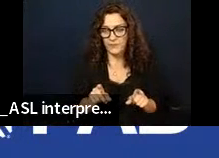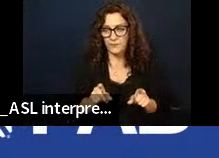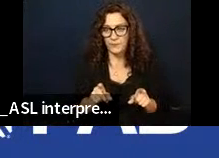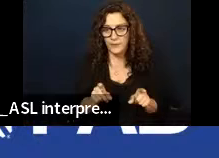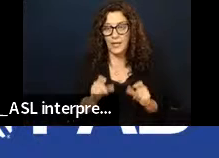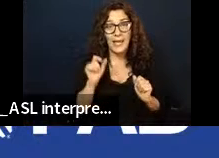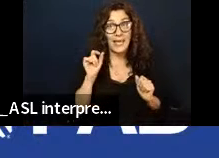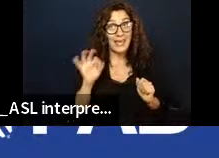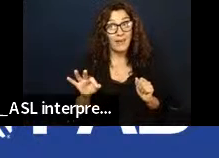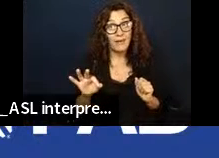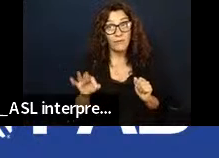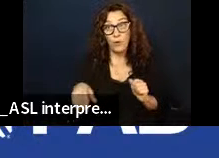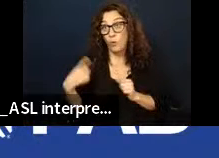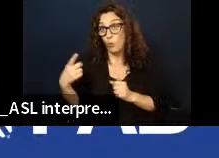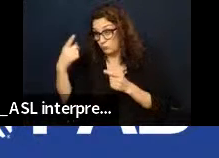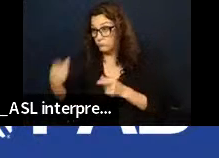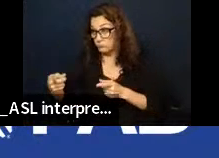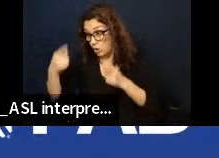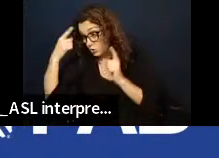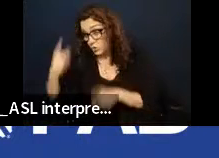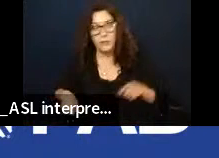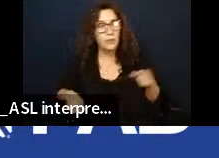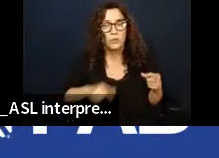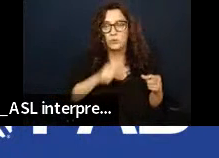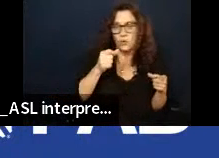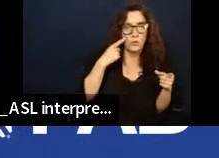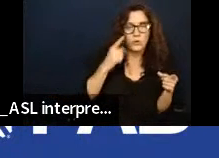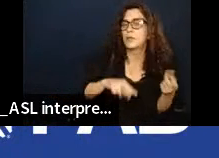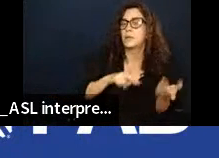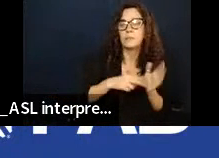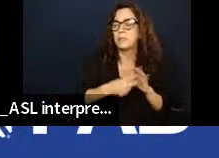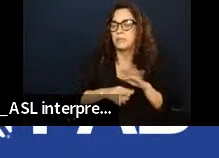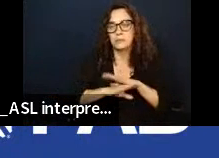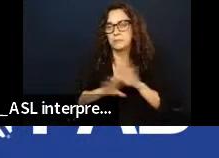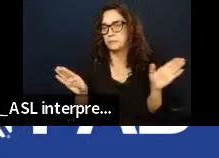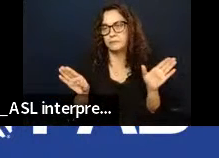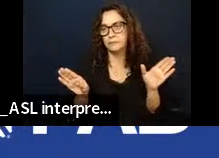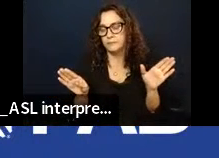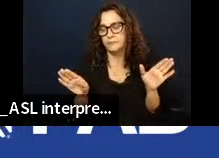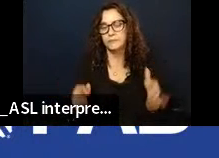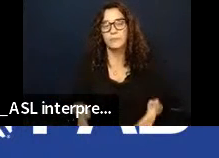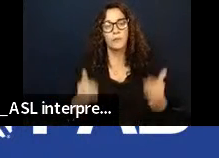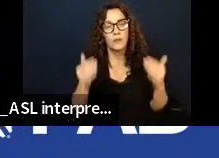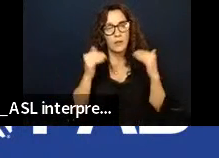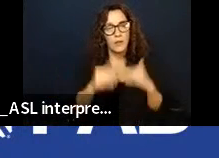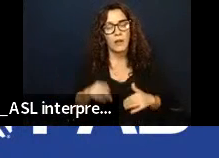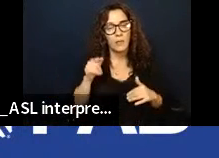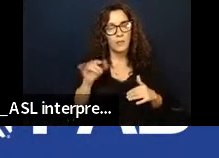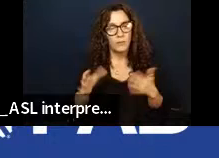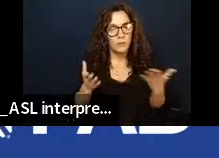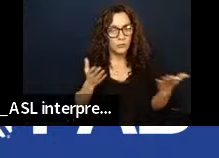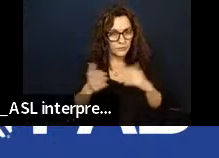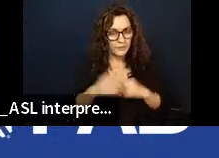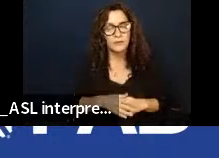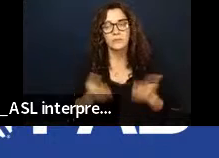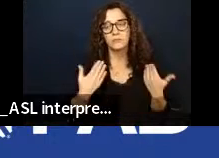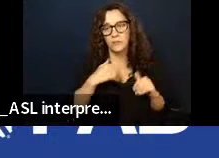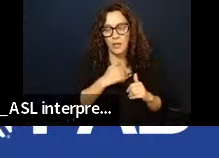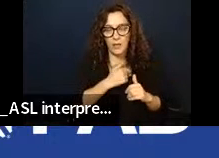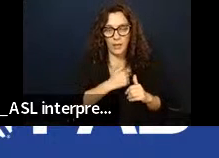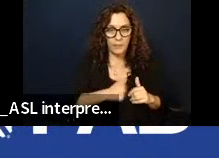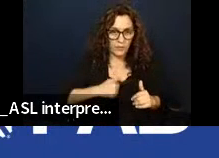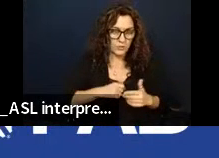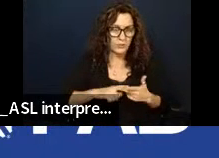occur in the event that both parties agree to it. A public service is a possibility, apology, fine,